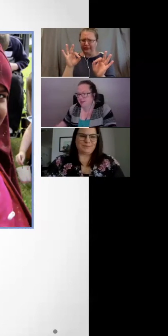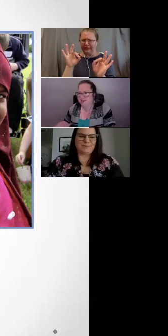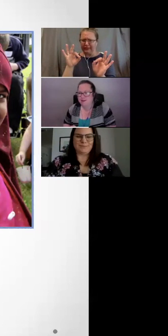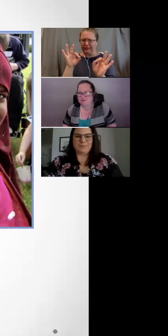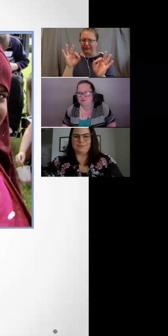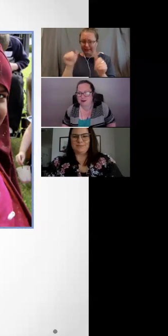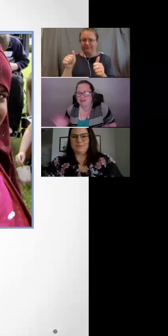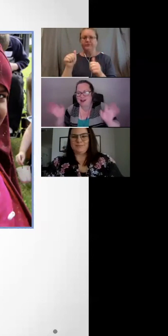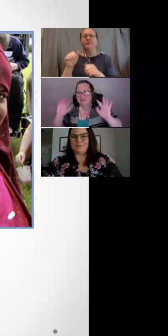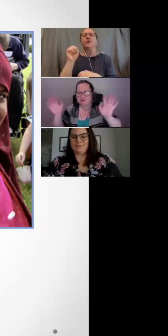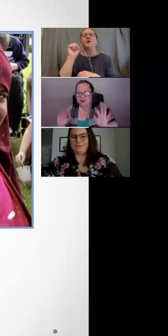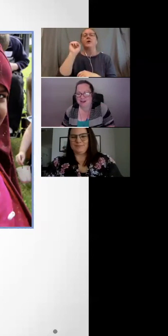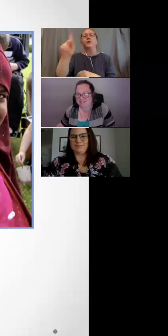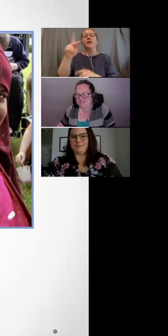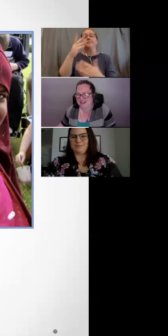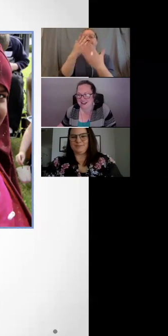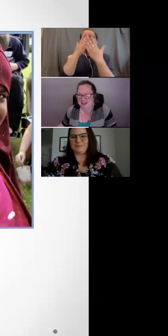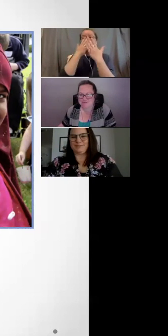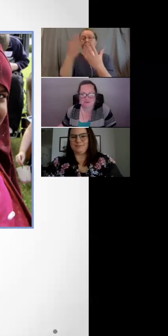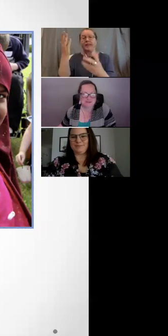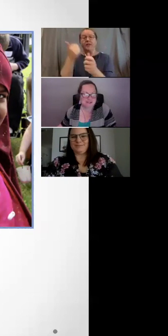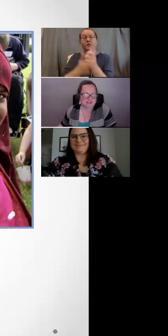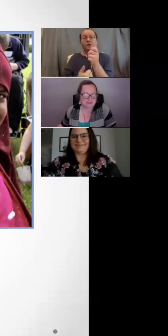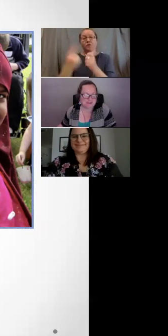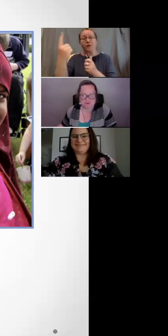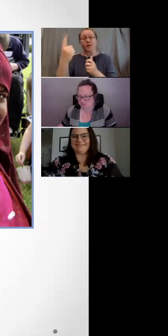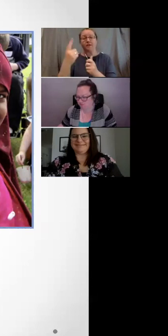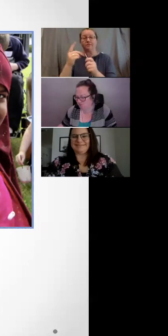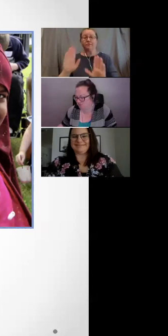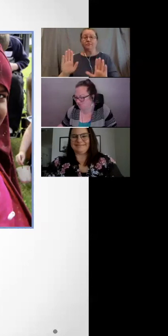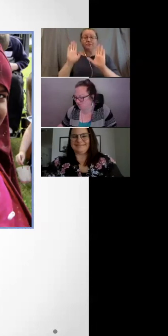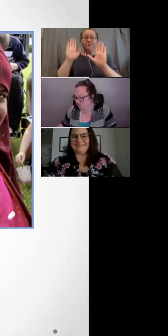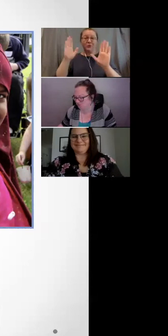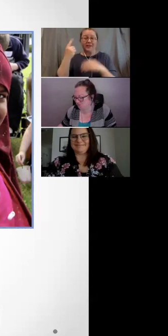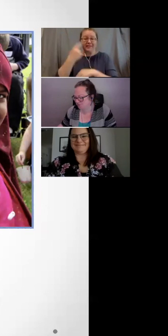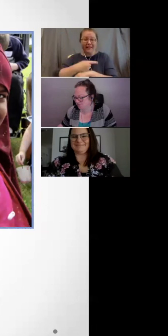All right, thank you everyone. Have a great day and we will talk to you soon.